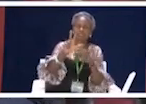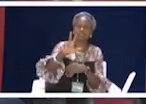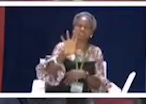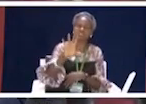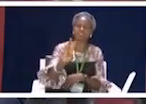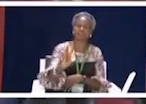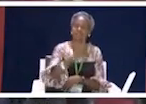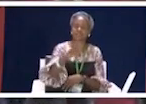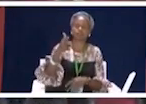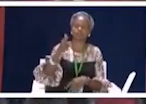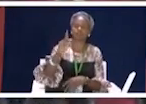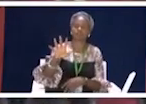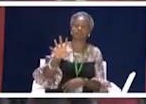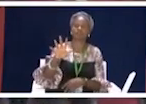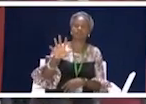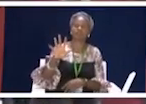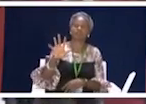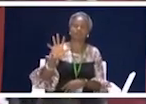37, verse